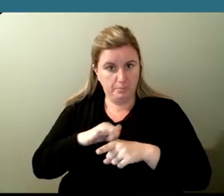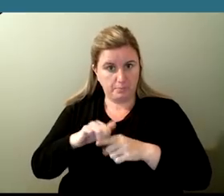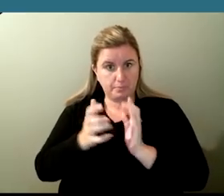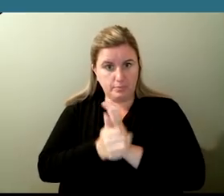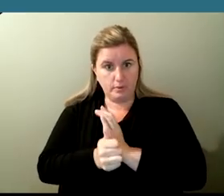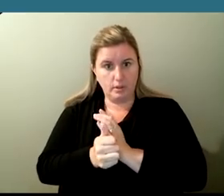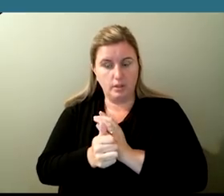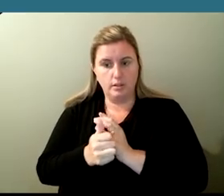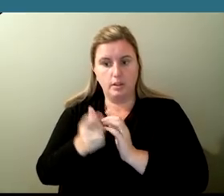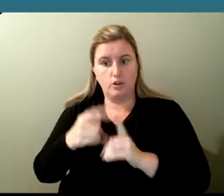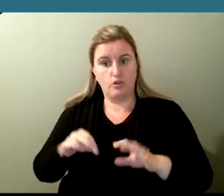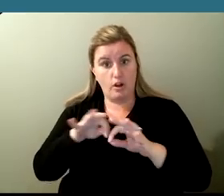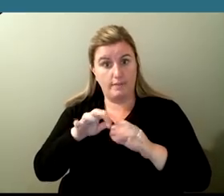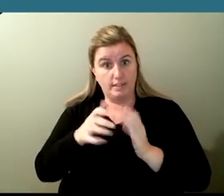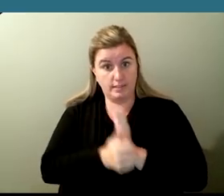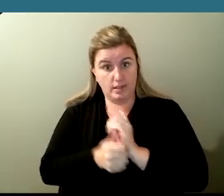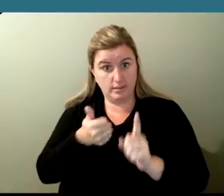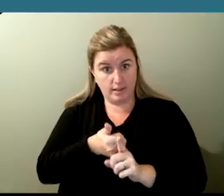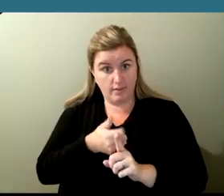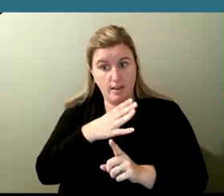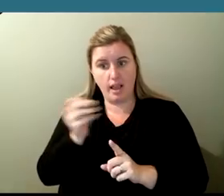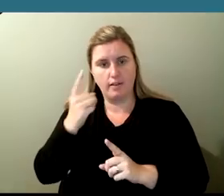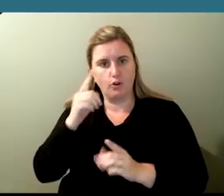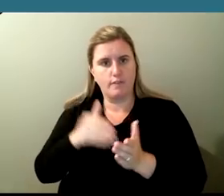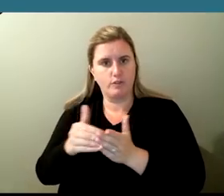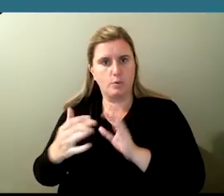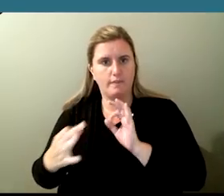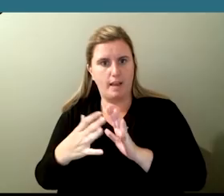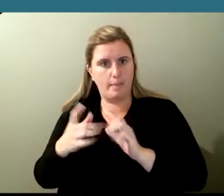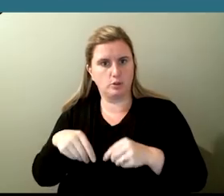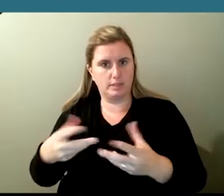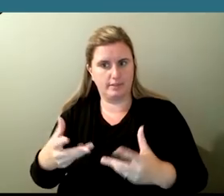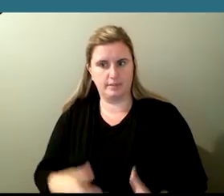the relevant skill, and for frequent feedback to be delivered.